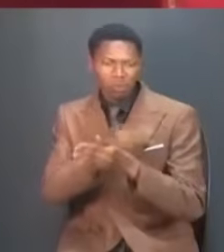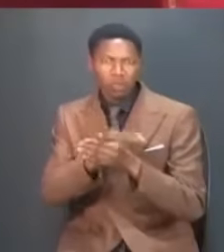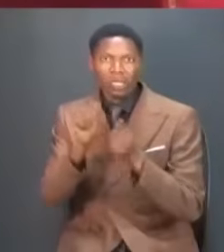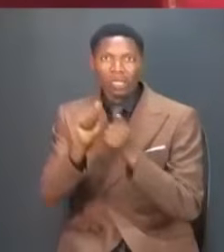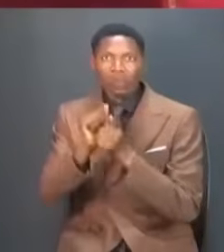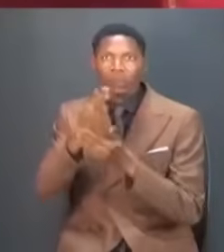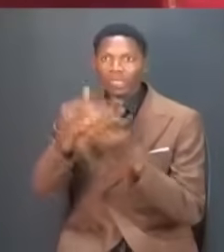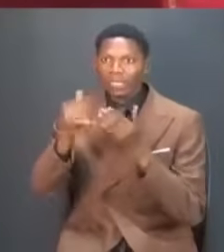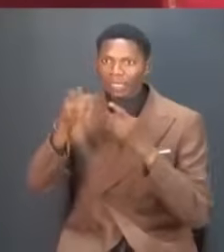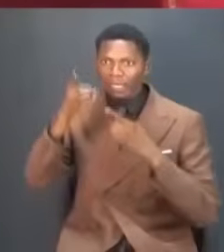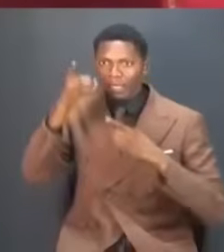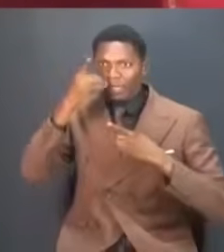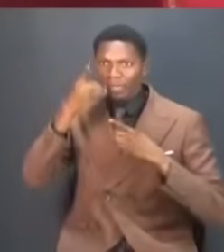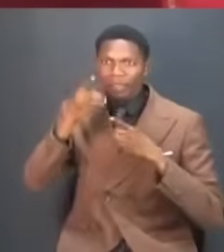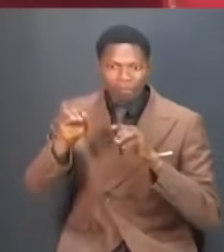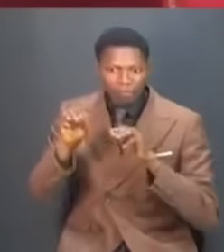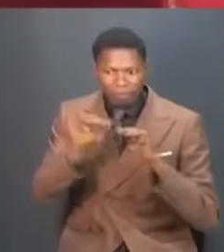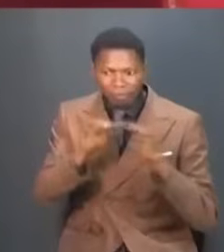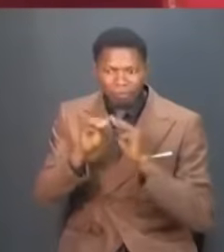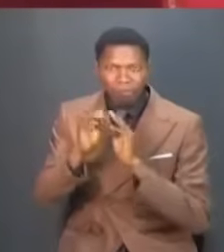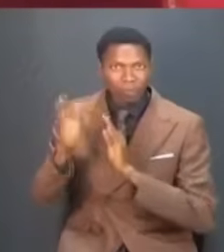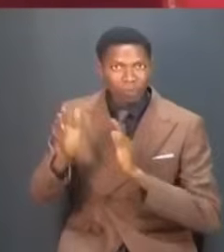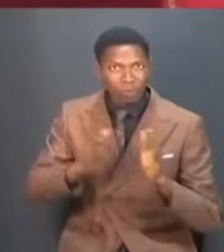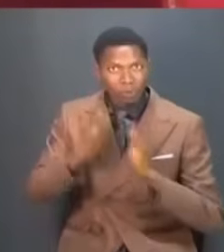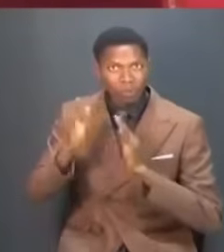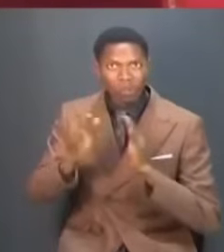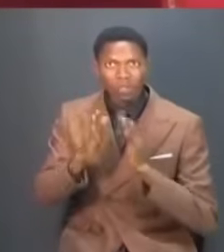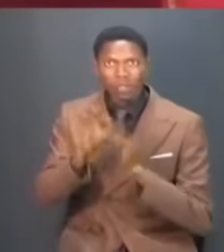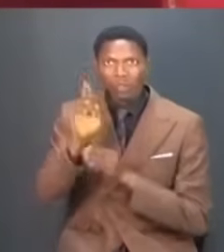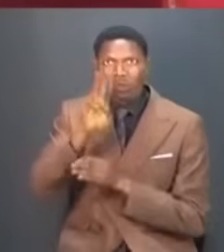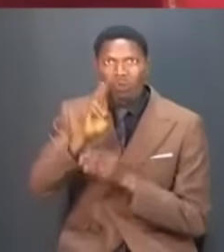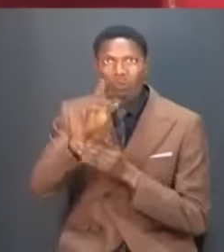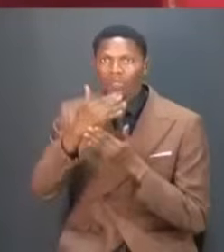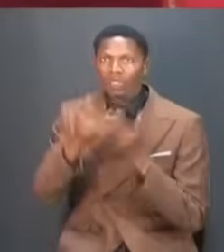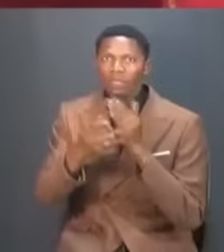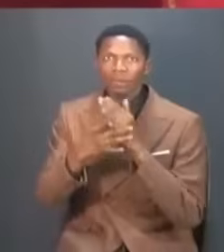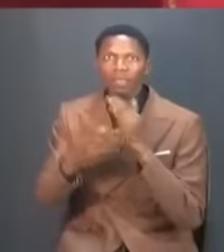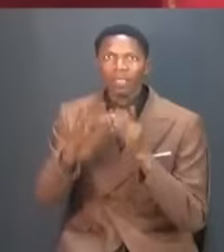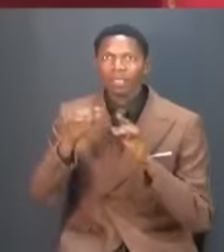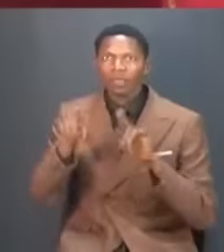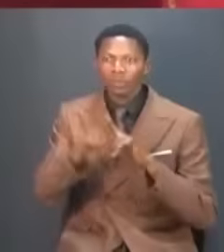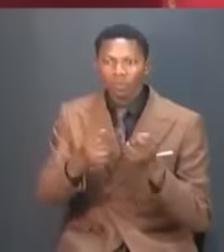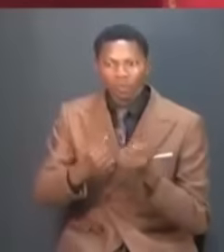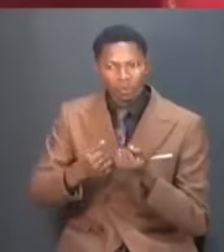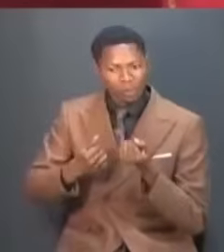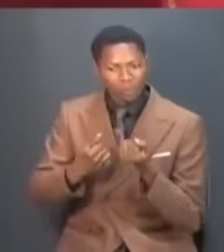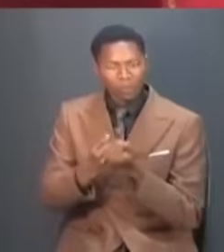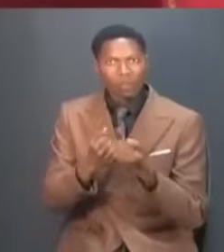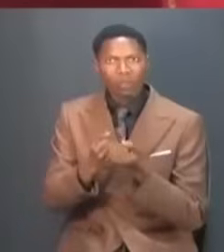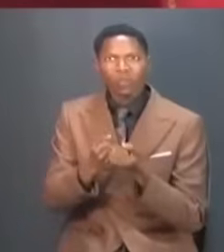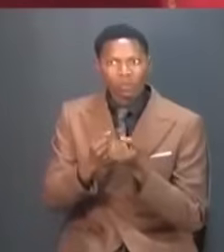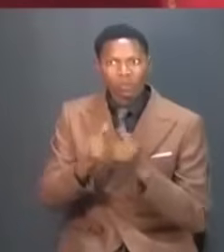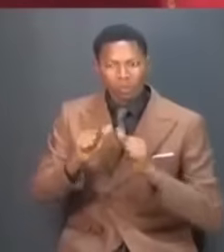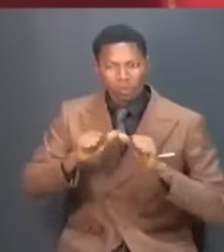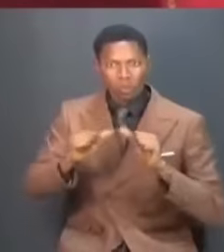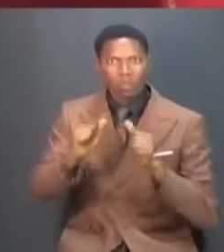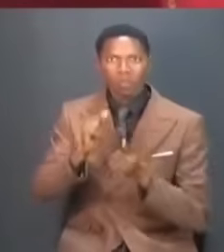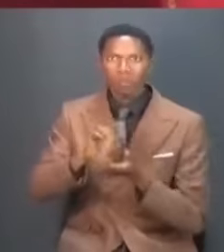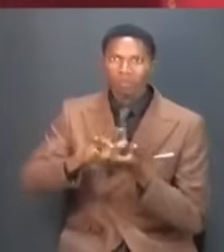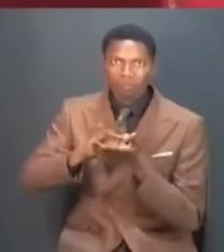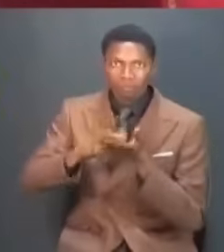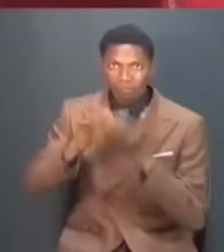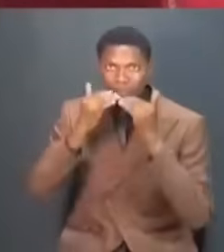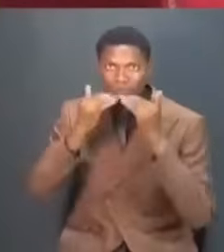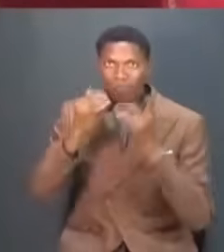and disease management strategies using neem oil, and sustainable agricultural mechanization.